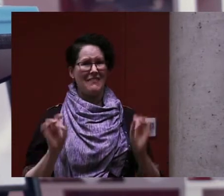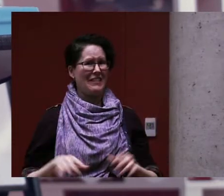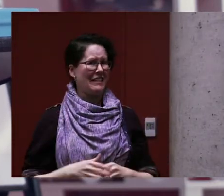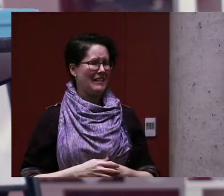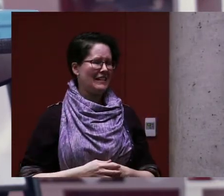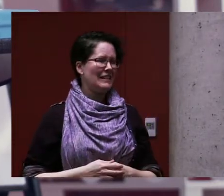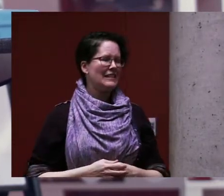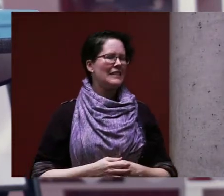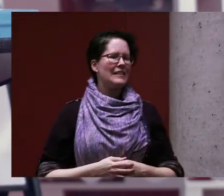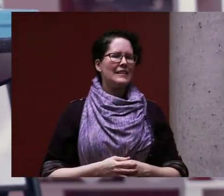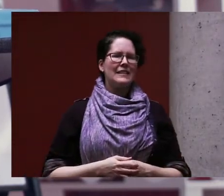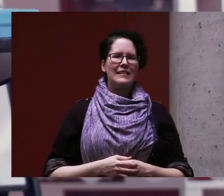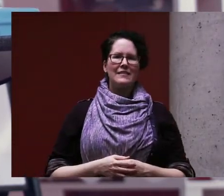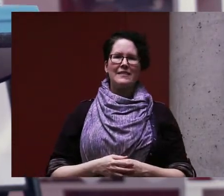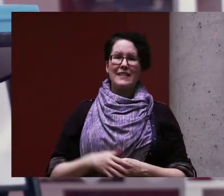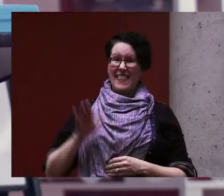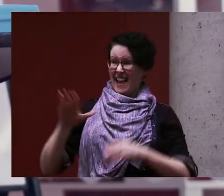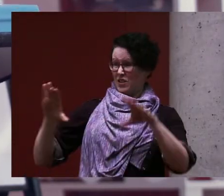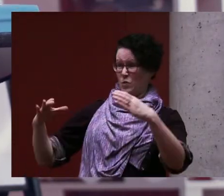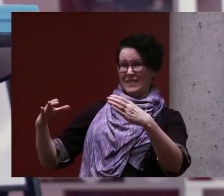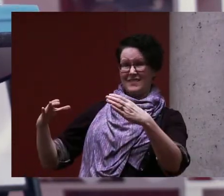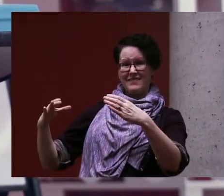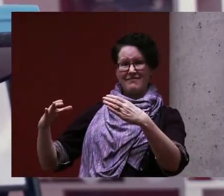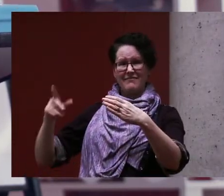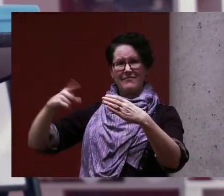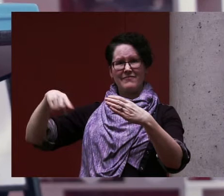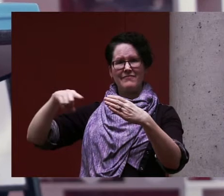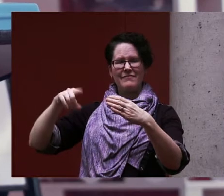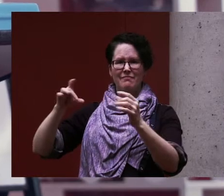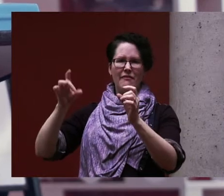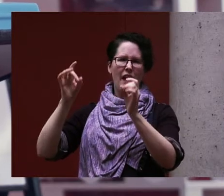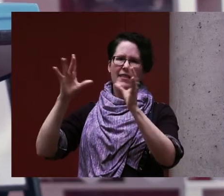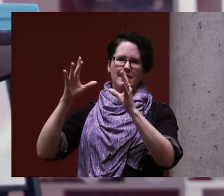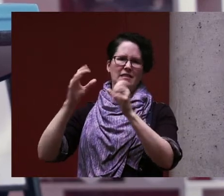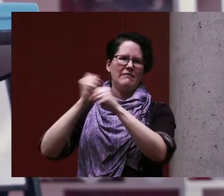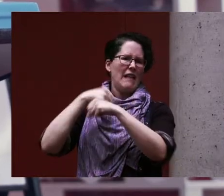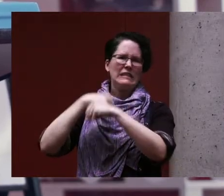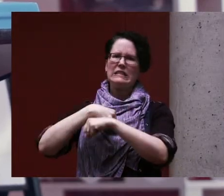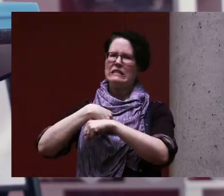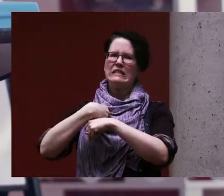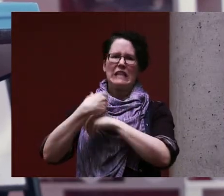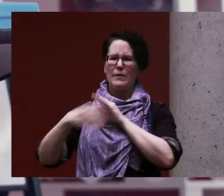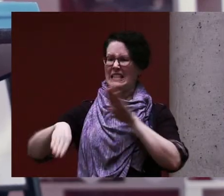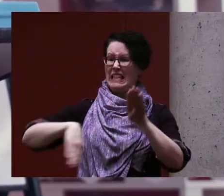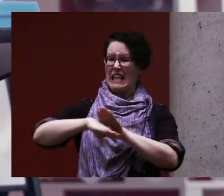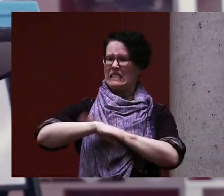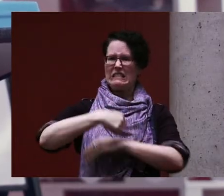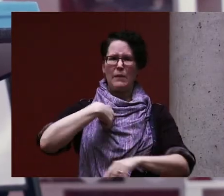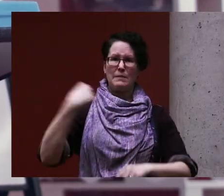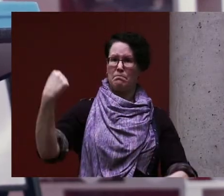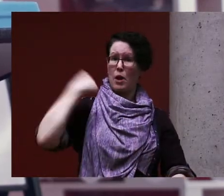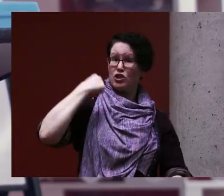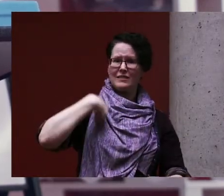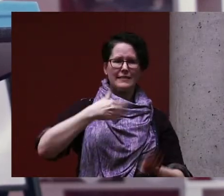And a lot of the people I lived with on that unit were violent. I was kicked, I was punched, I